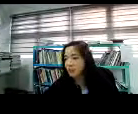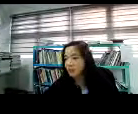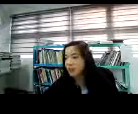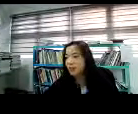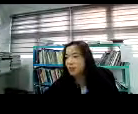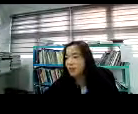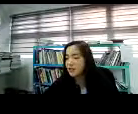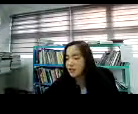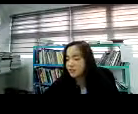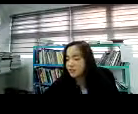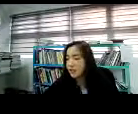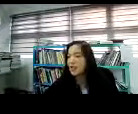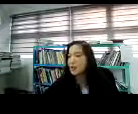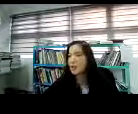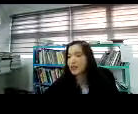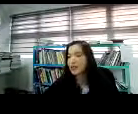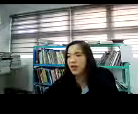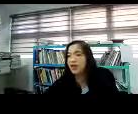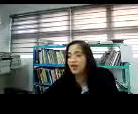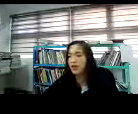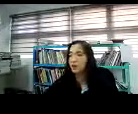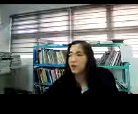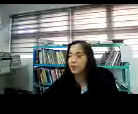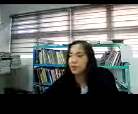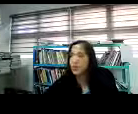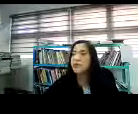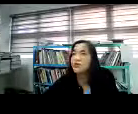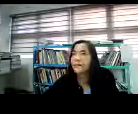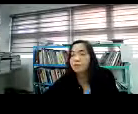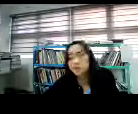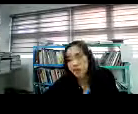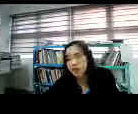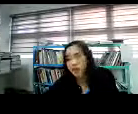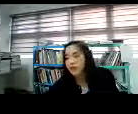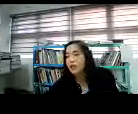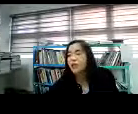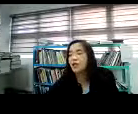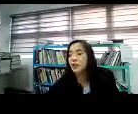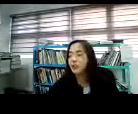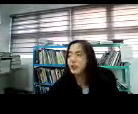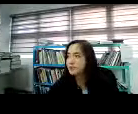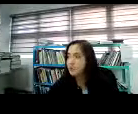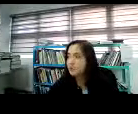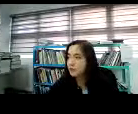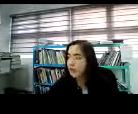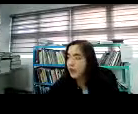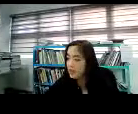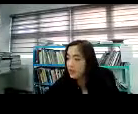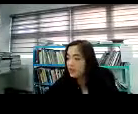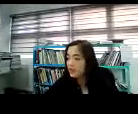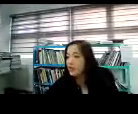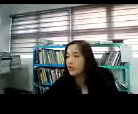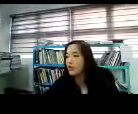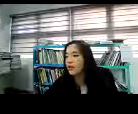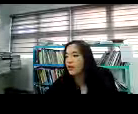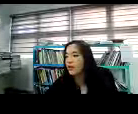material. For example, yung location po ng material, nakalagay po dito is PCHRD or